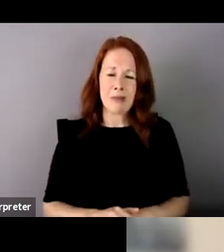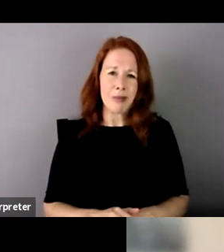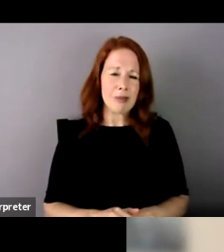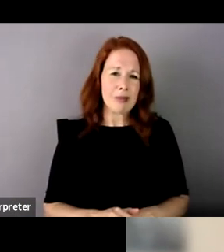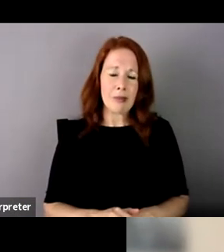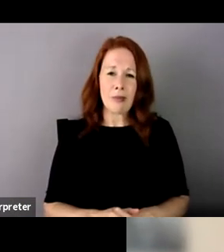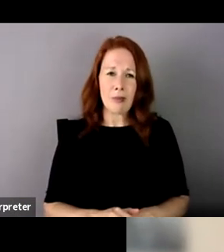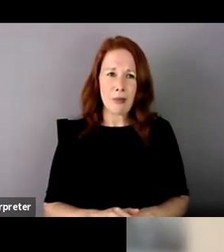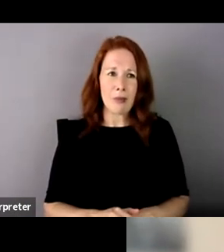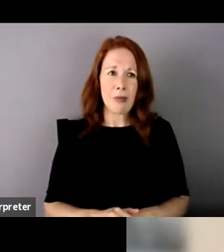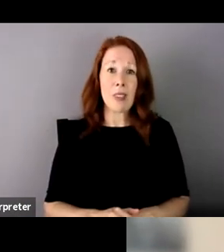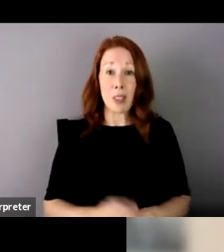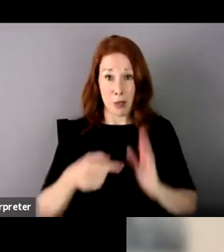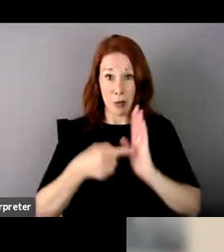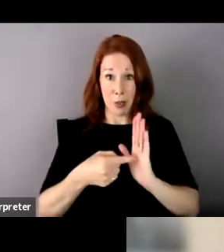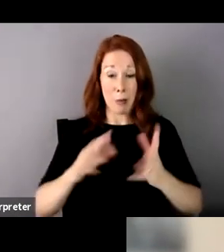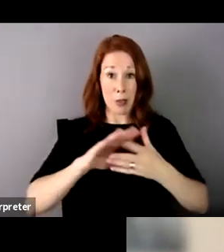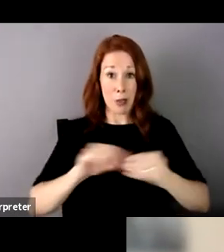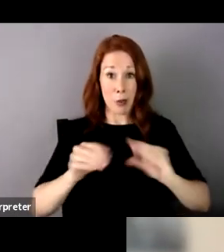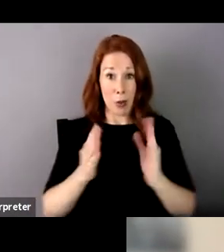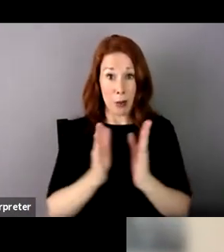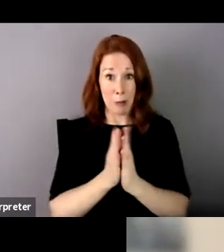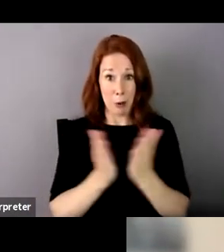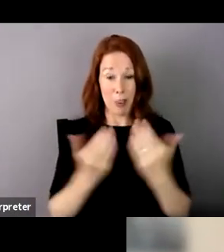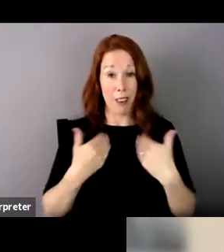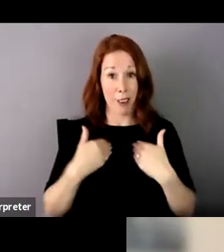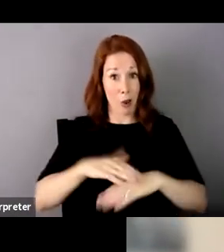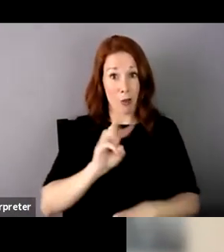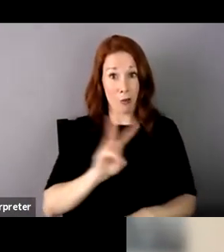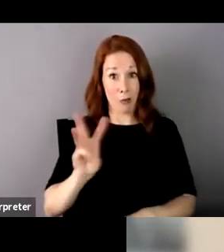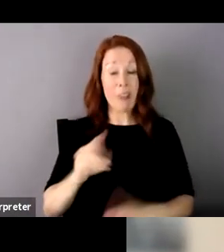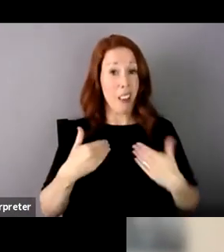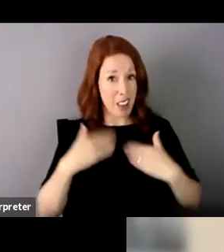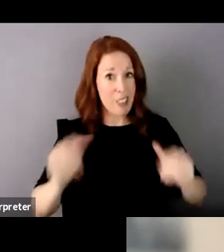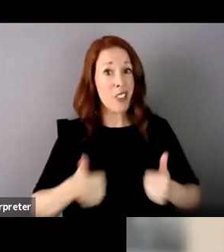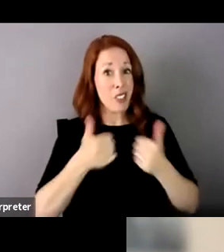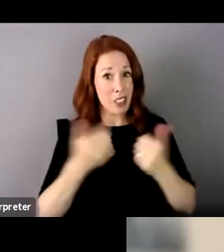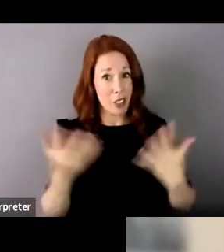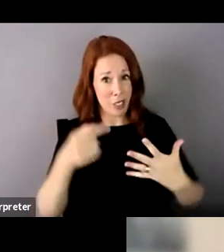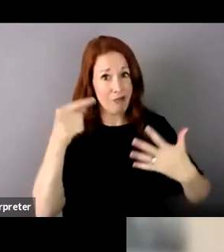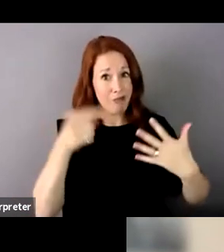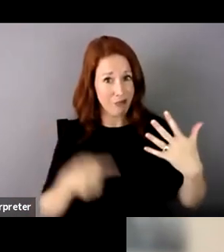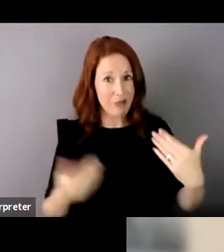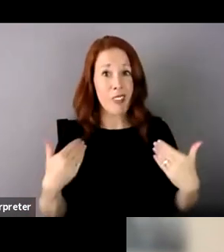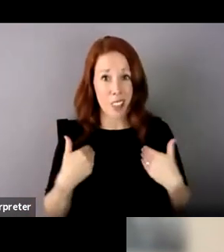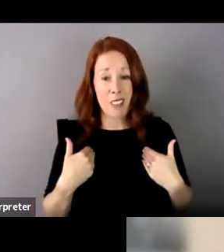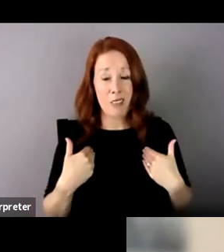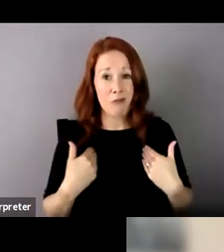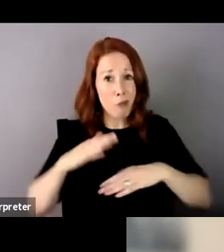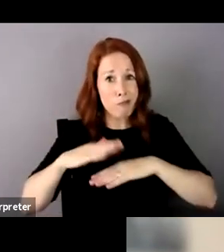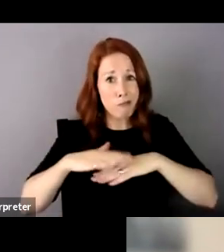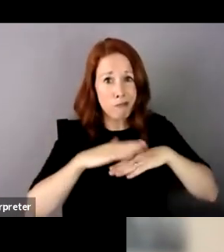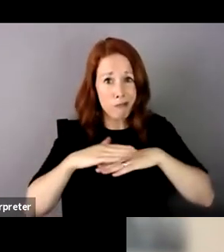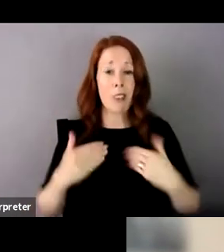have something like that storybook that you can share, here's some challenges that you might have, or some ways